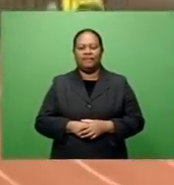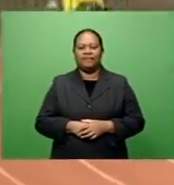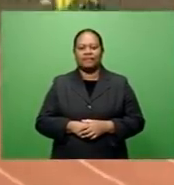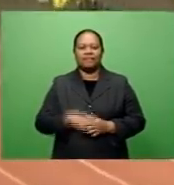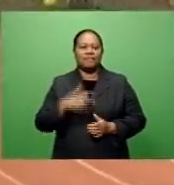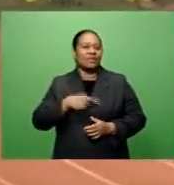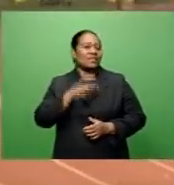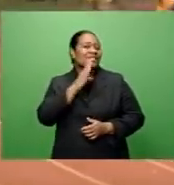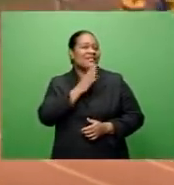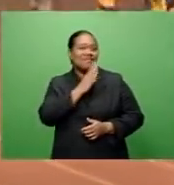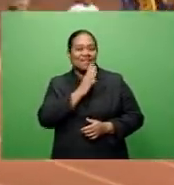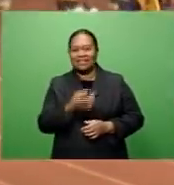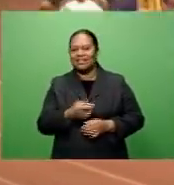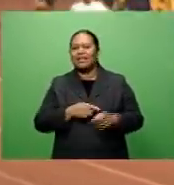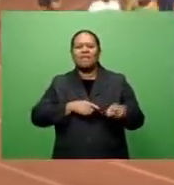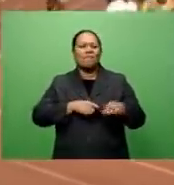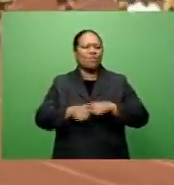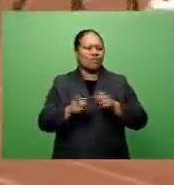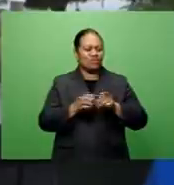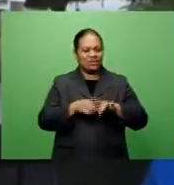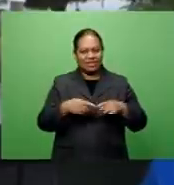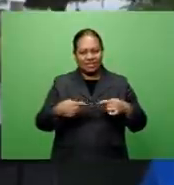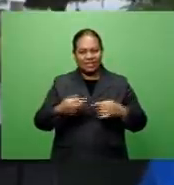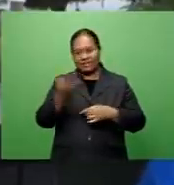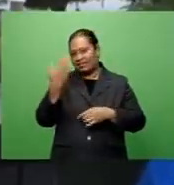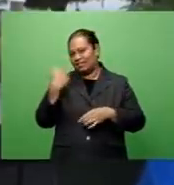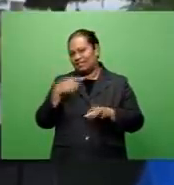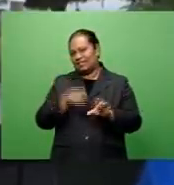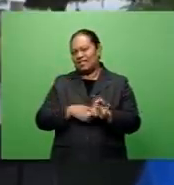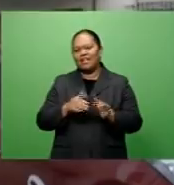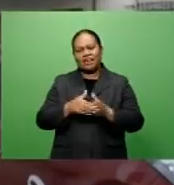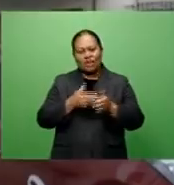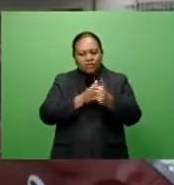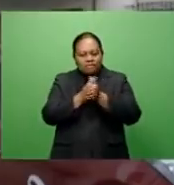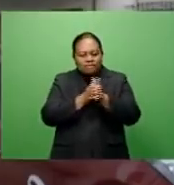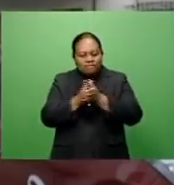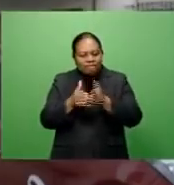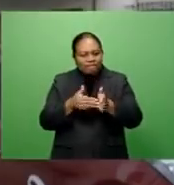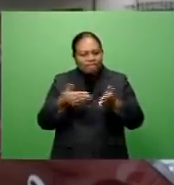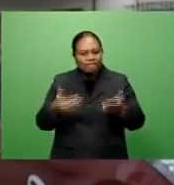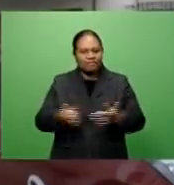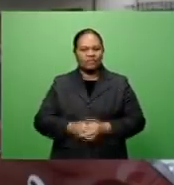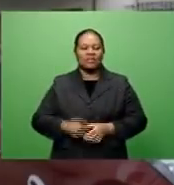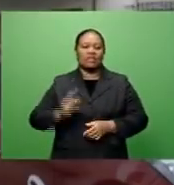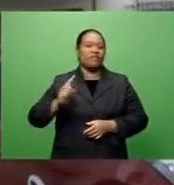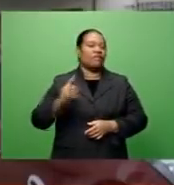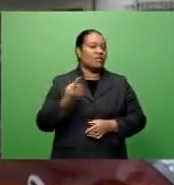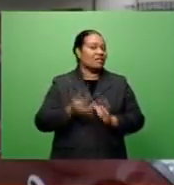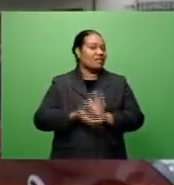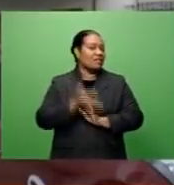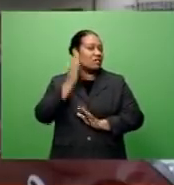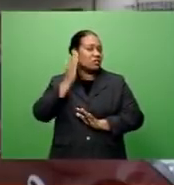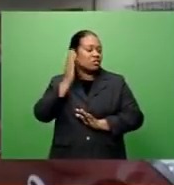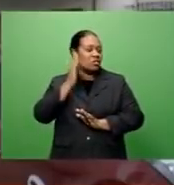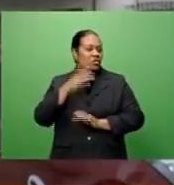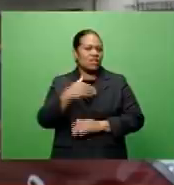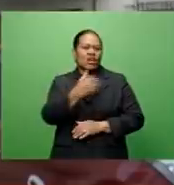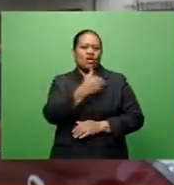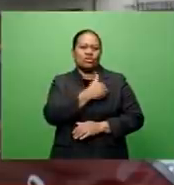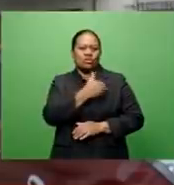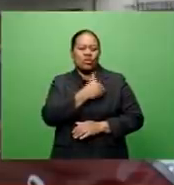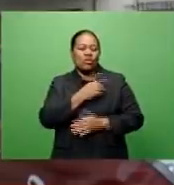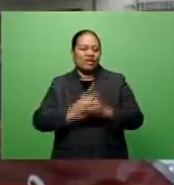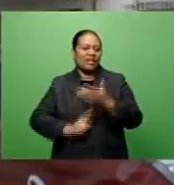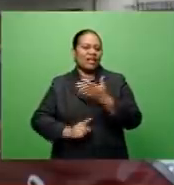missed a lot of things in 2020. So it's something that we really look forward to. The first secondary schools athletics zone meet will